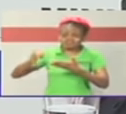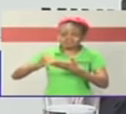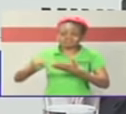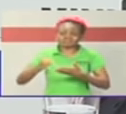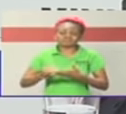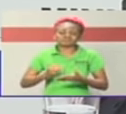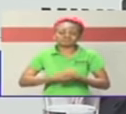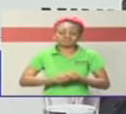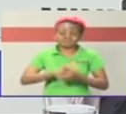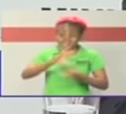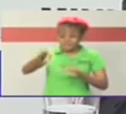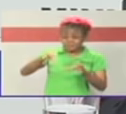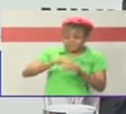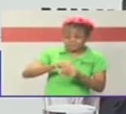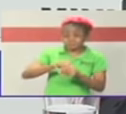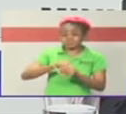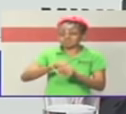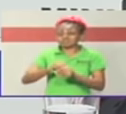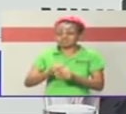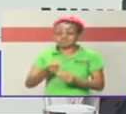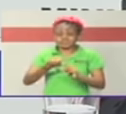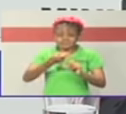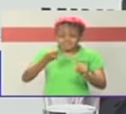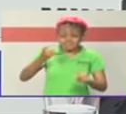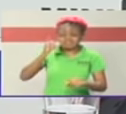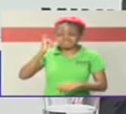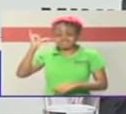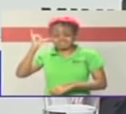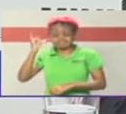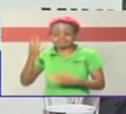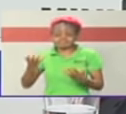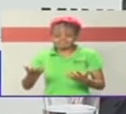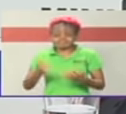including investigations up to yesterday, and we can